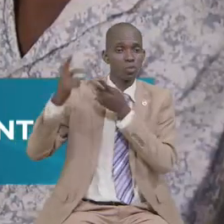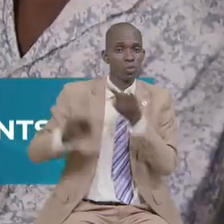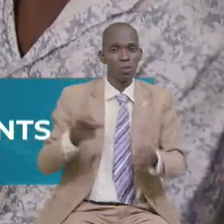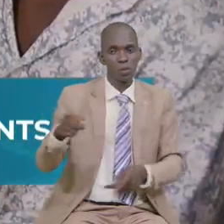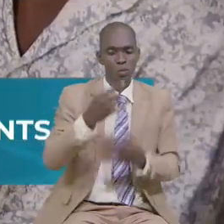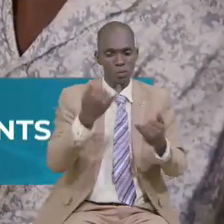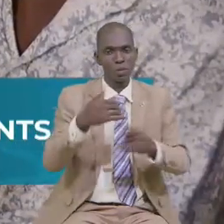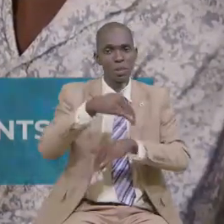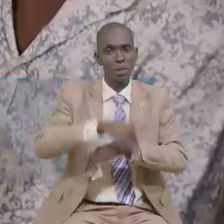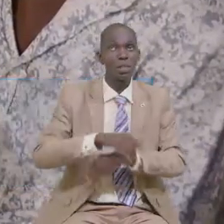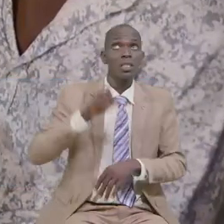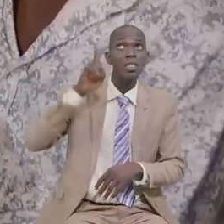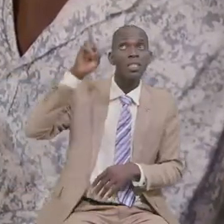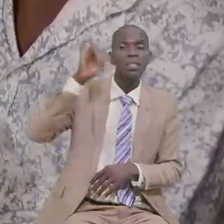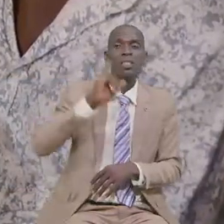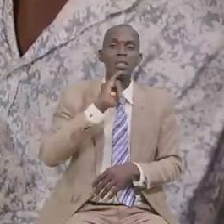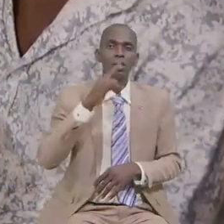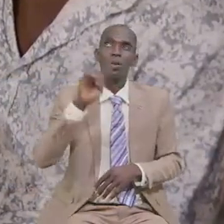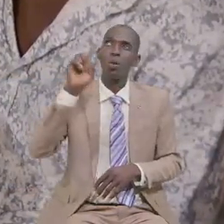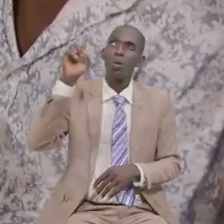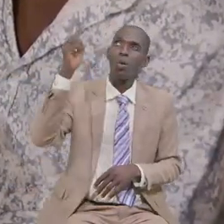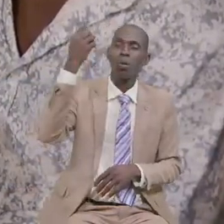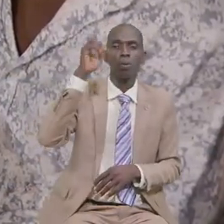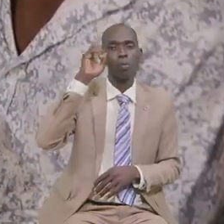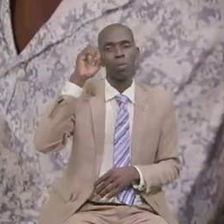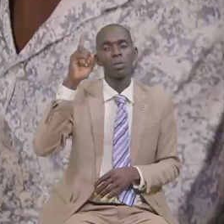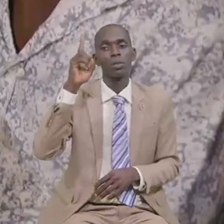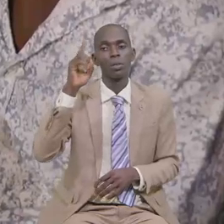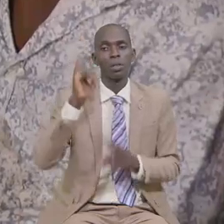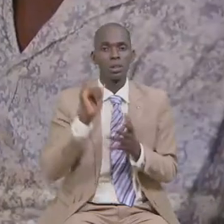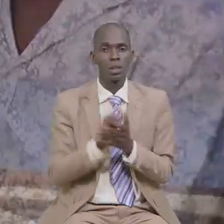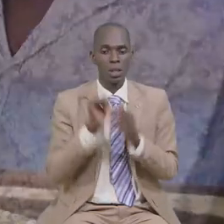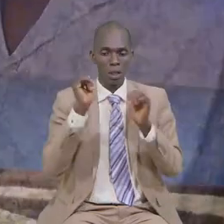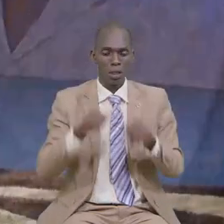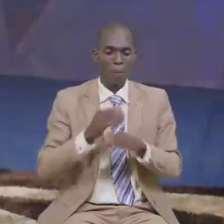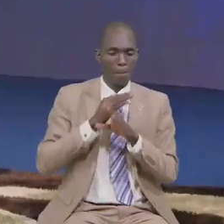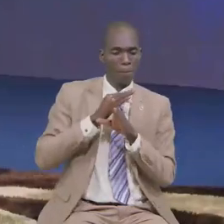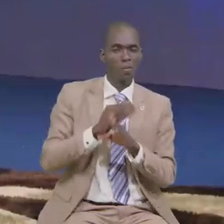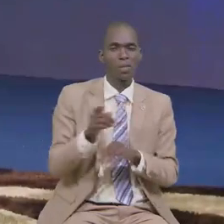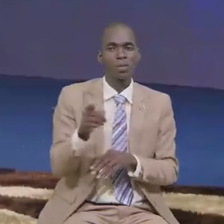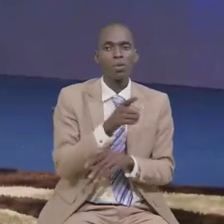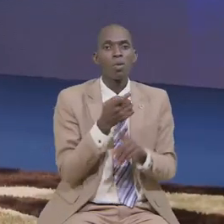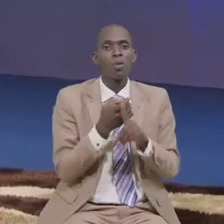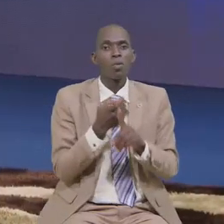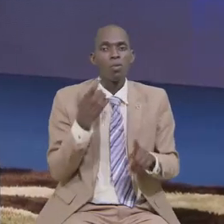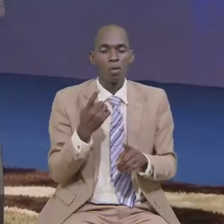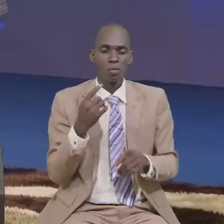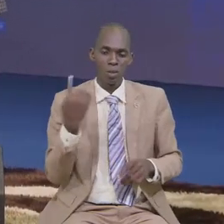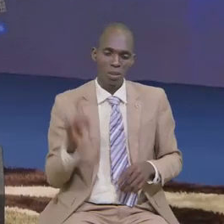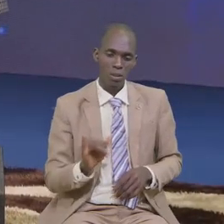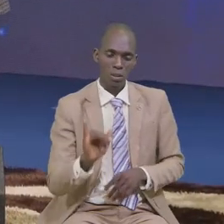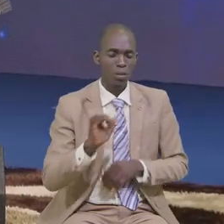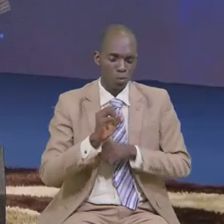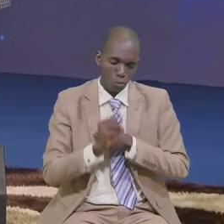he is the only one that can prevent you from eternal suffering.